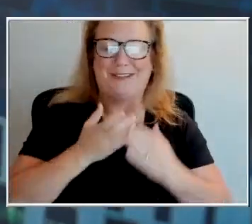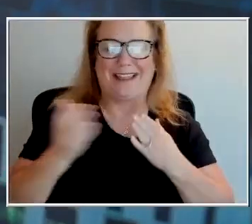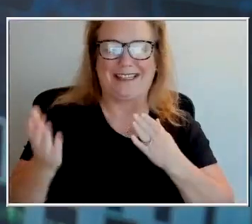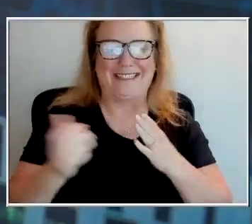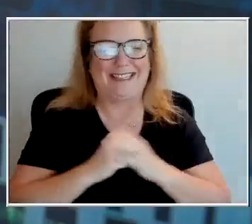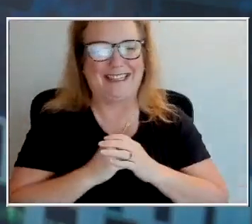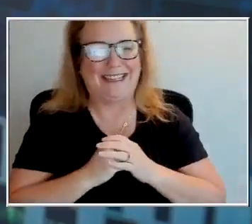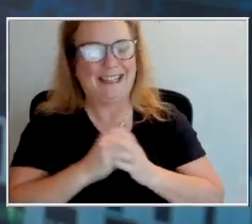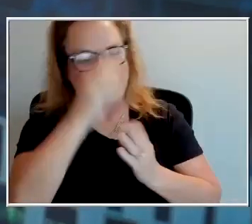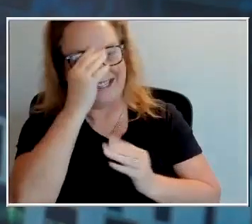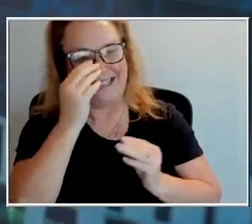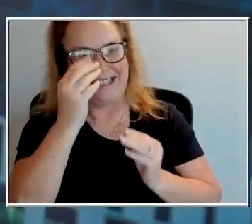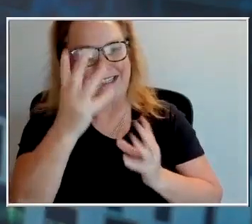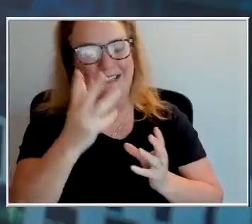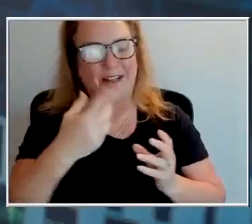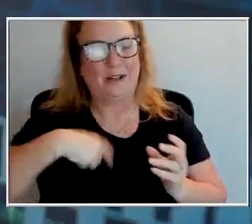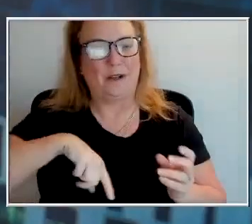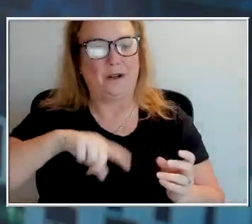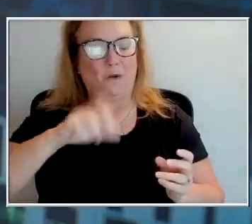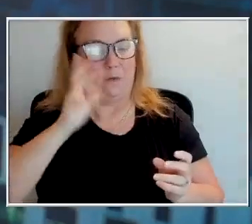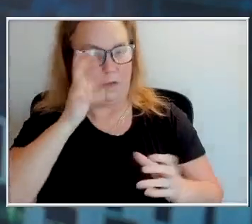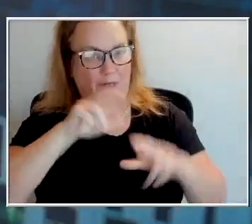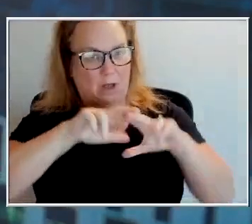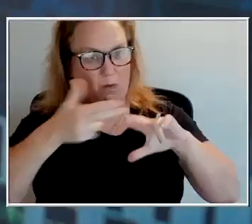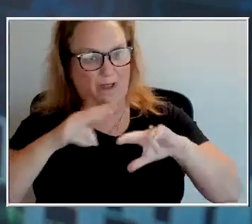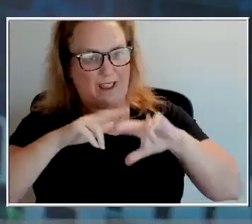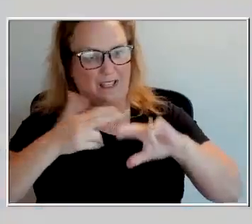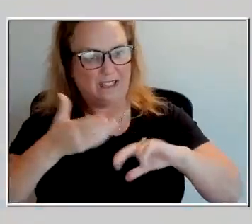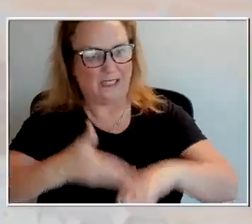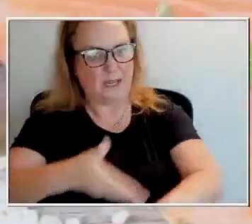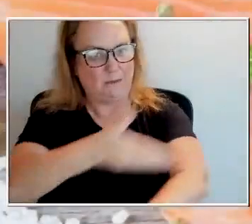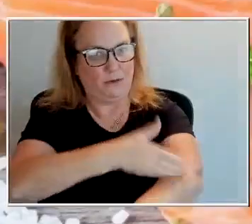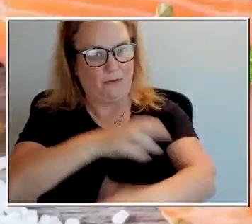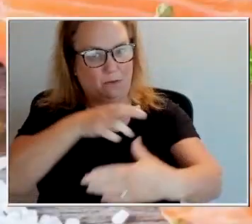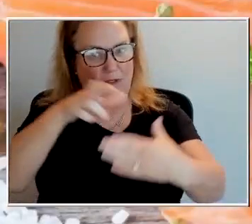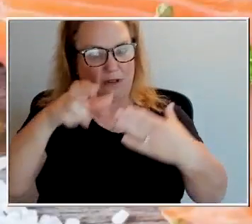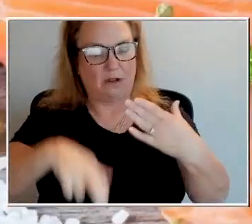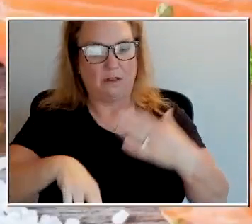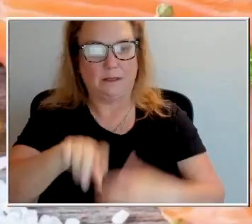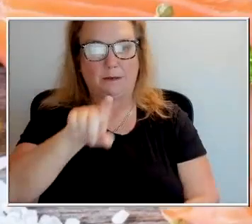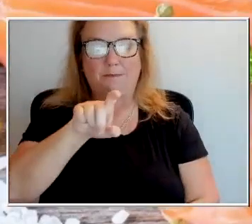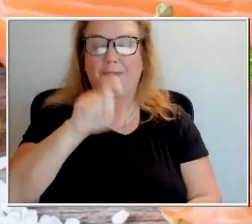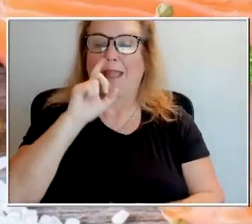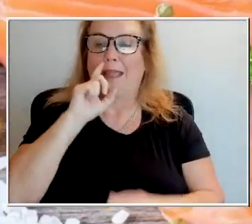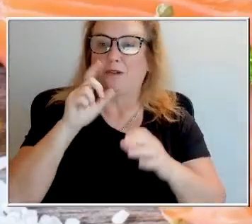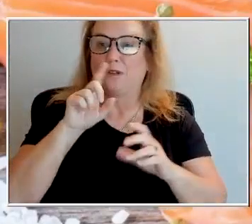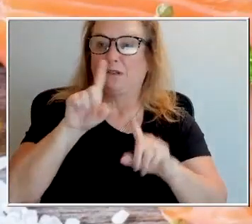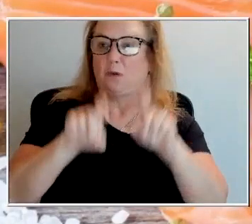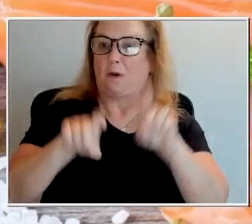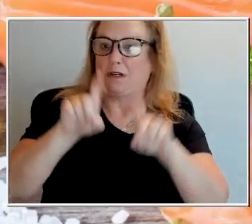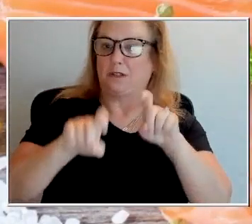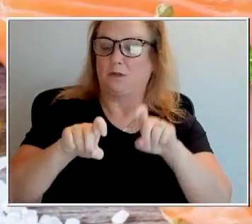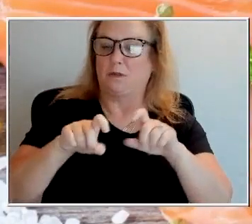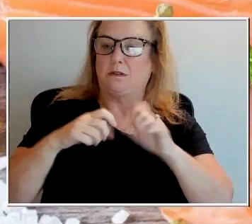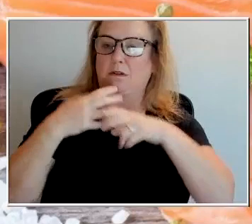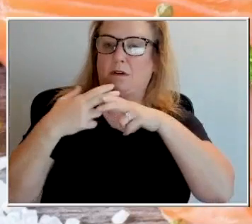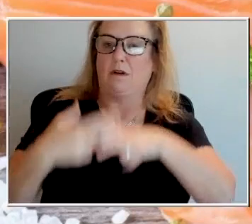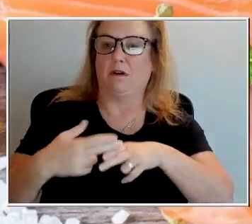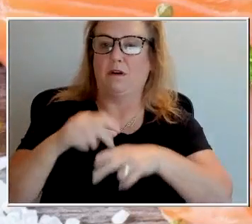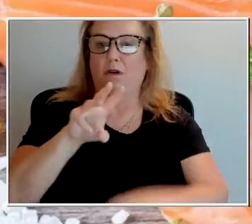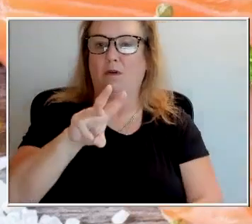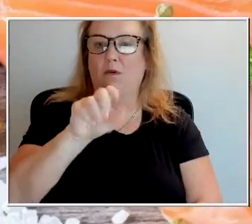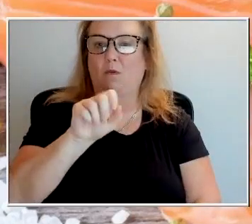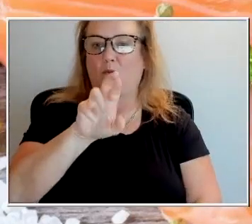by the way, will that weight loss improve their outcome? Those are the key questions in what's called the Warrior